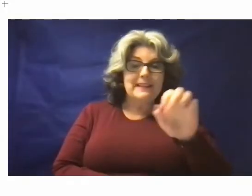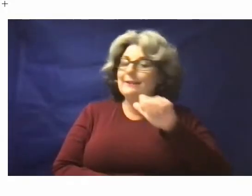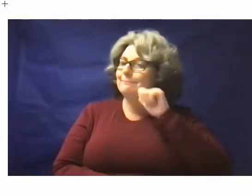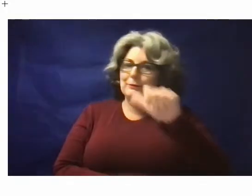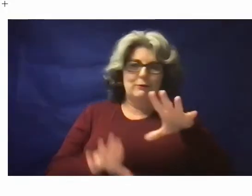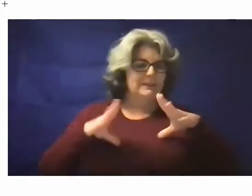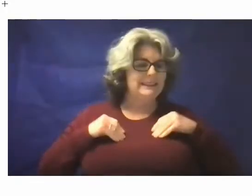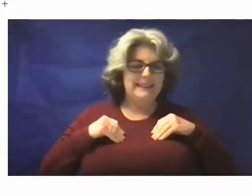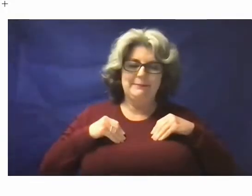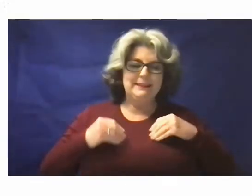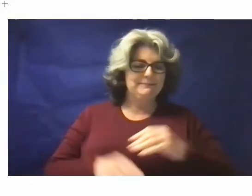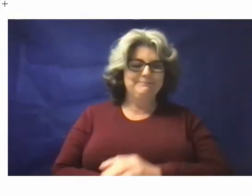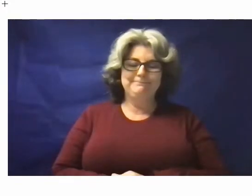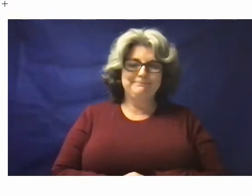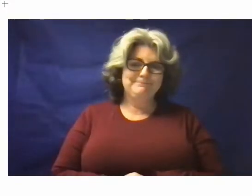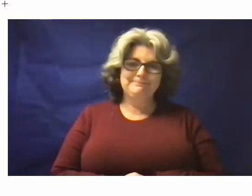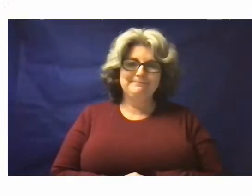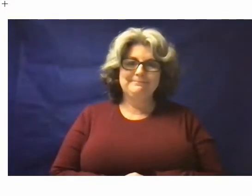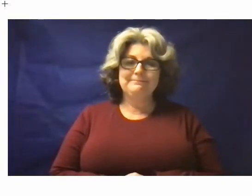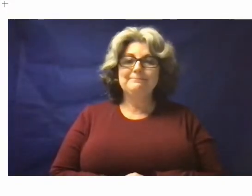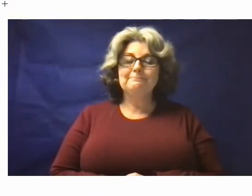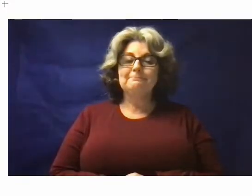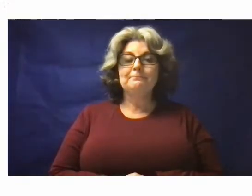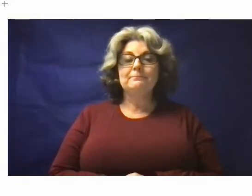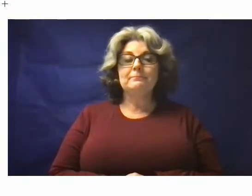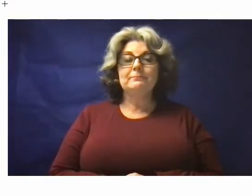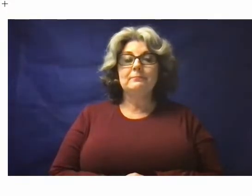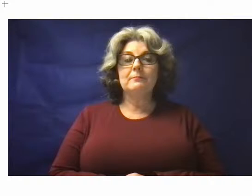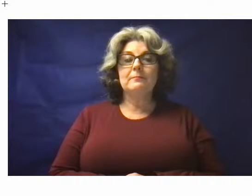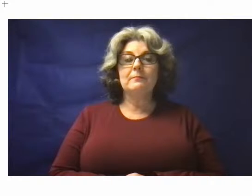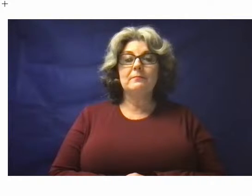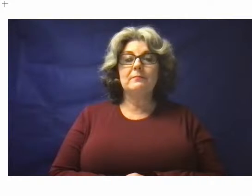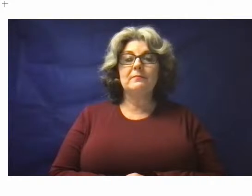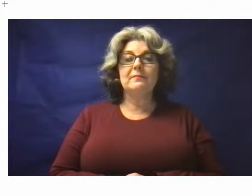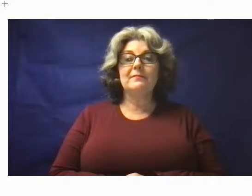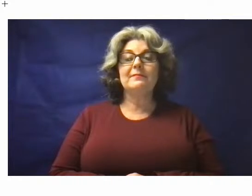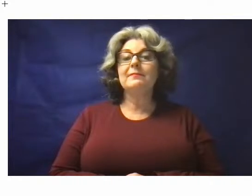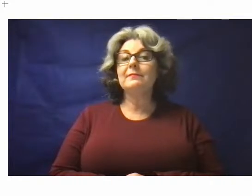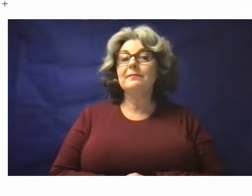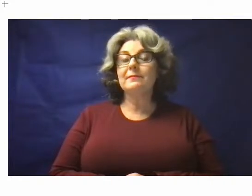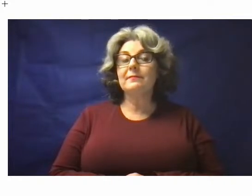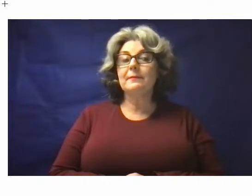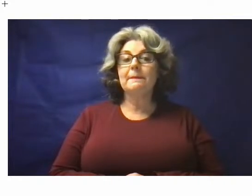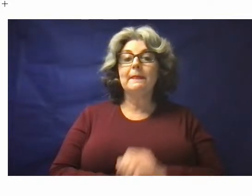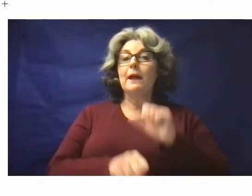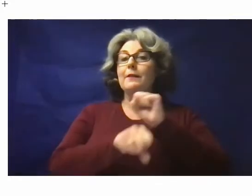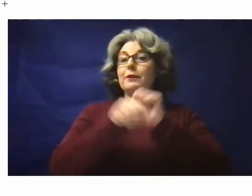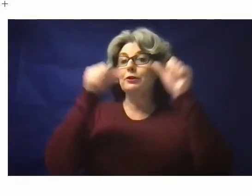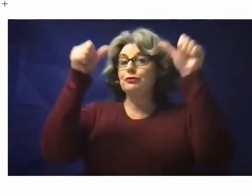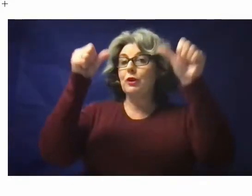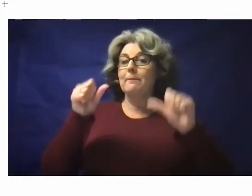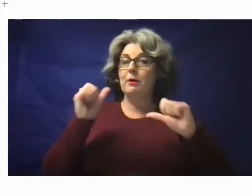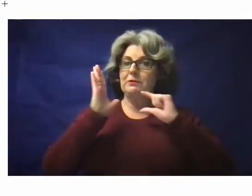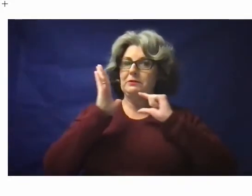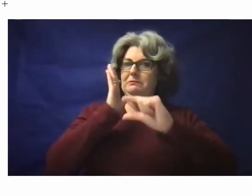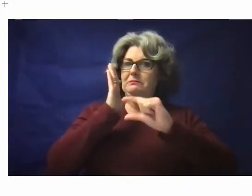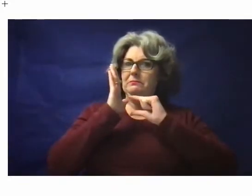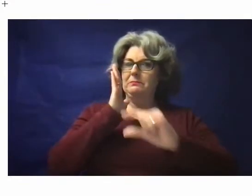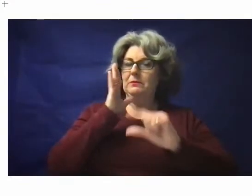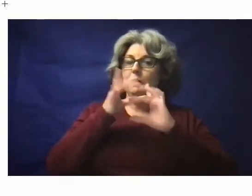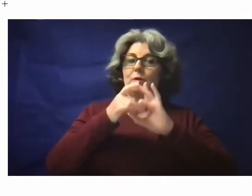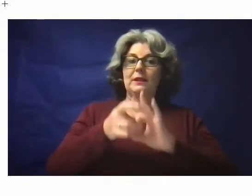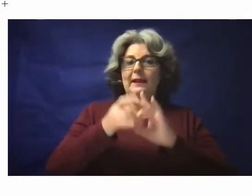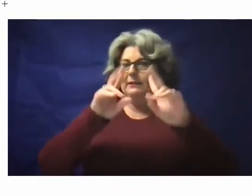date. Now, below the job posting box, you will find information regarding